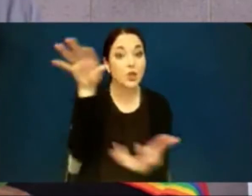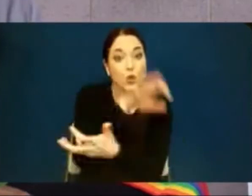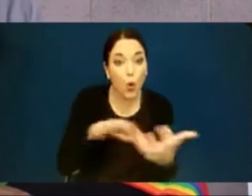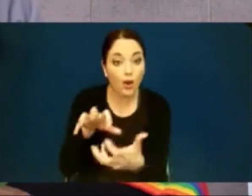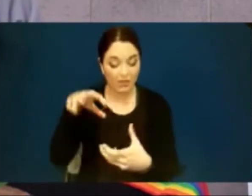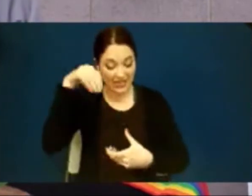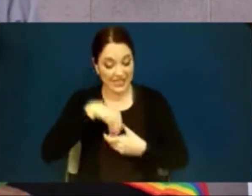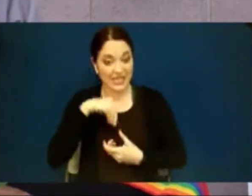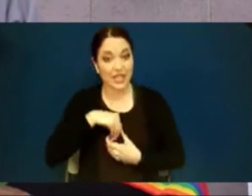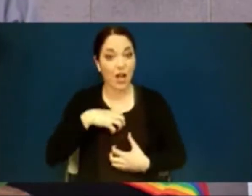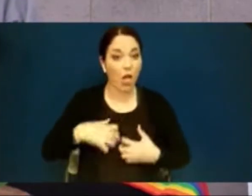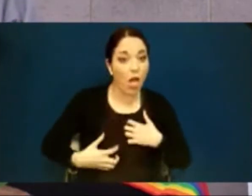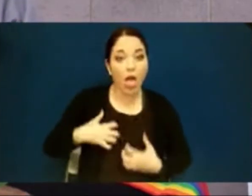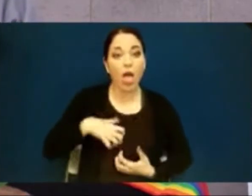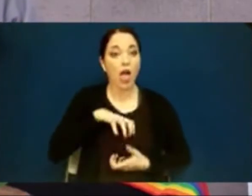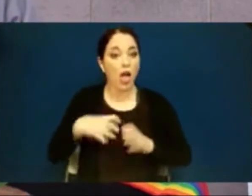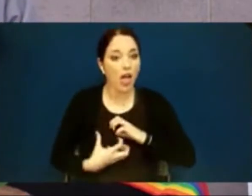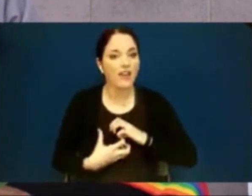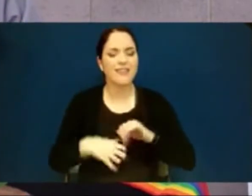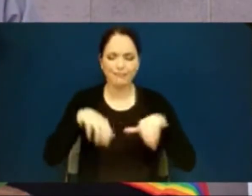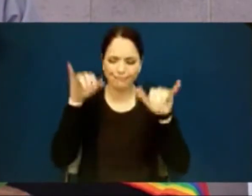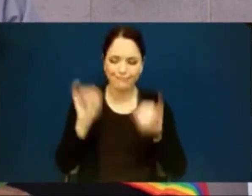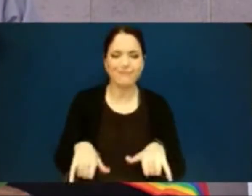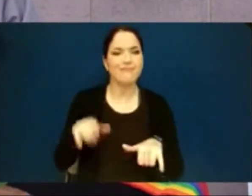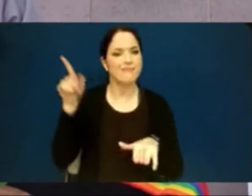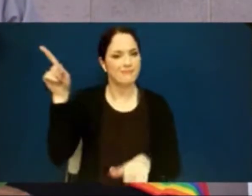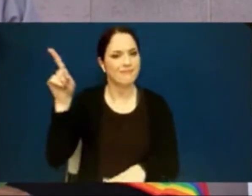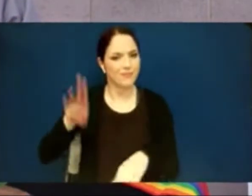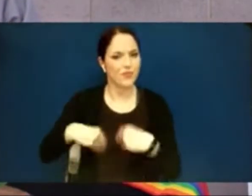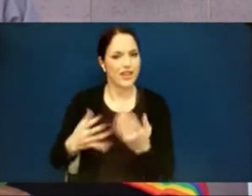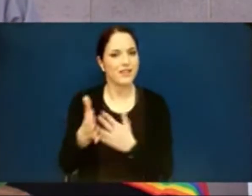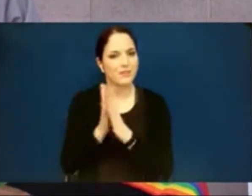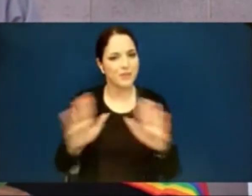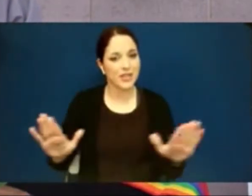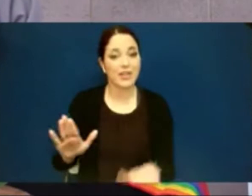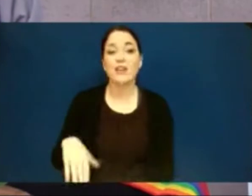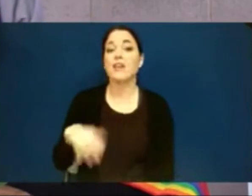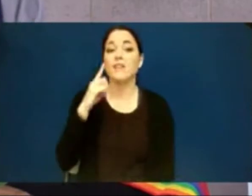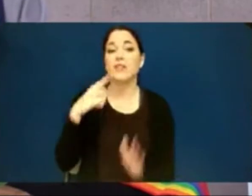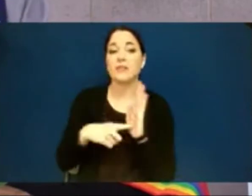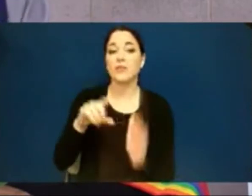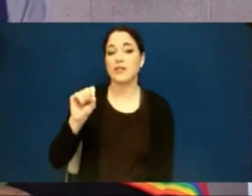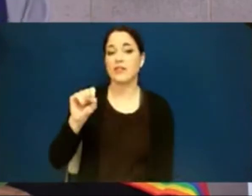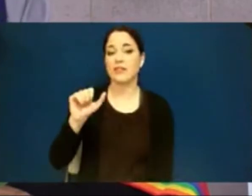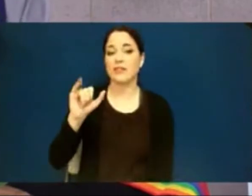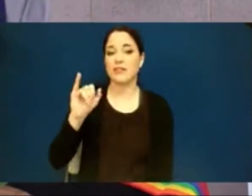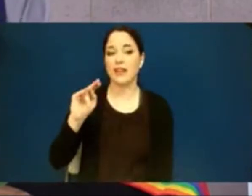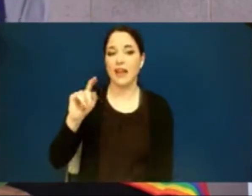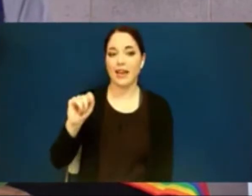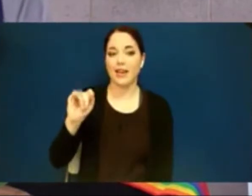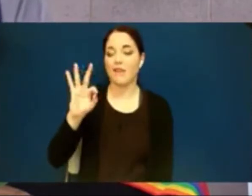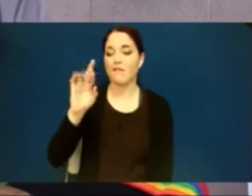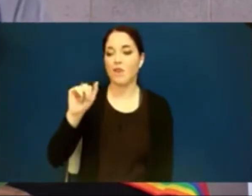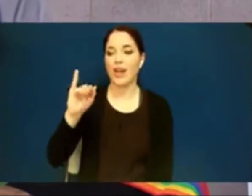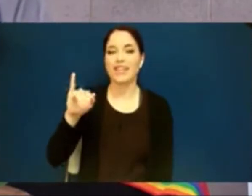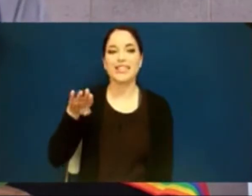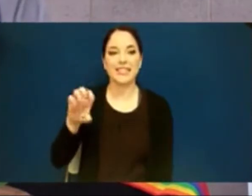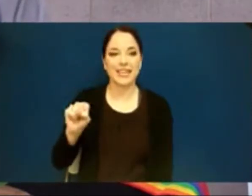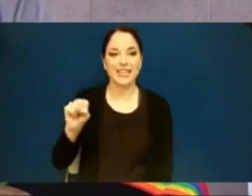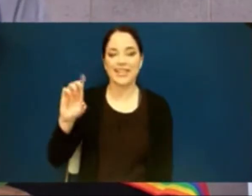peace through St. Francis of de Sales, who says, never be in a hurry. Do everything quietly and in a calm